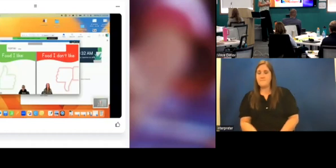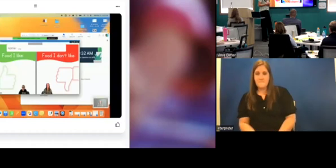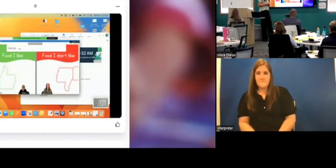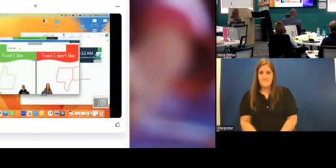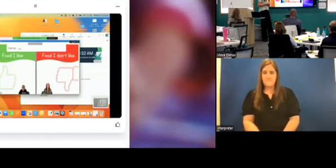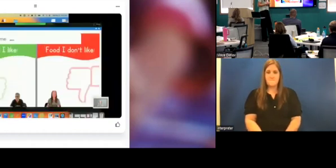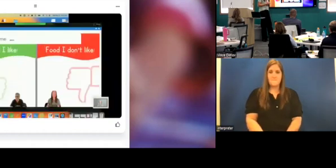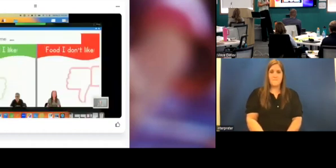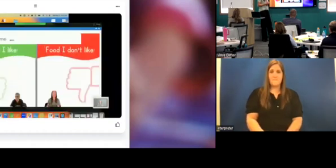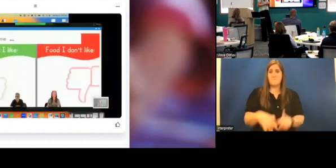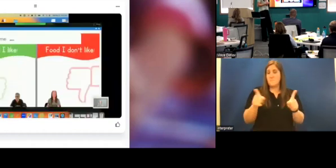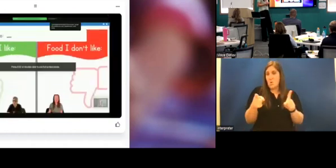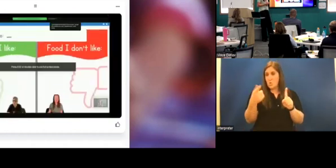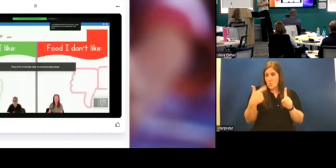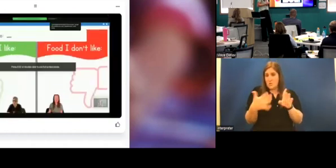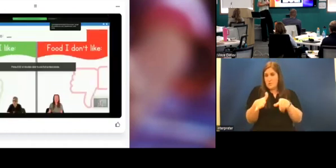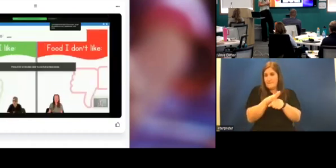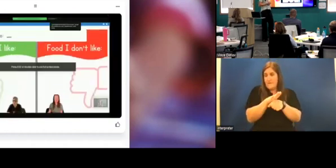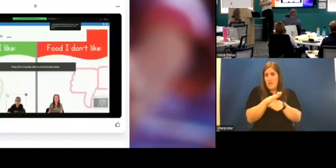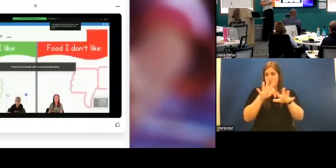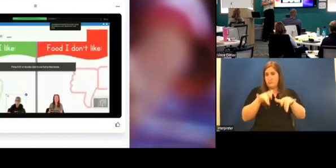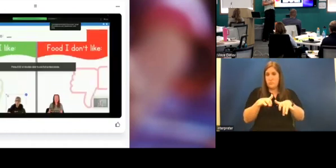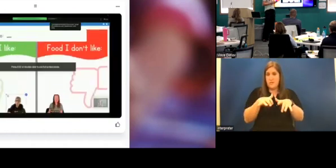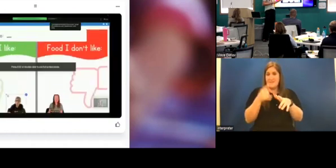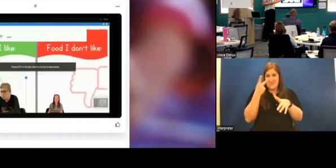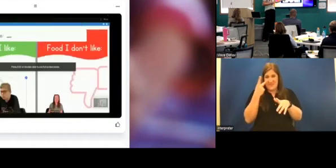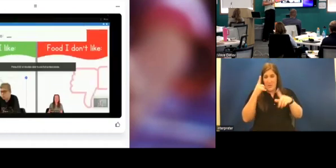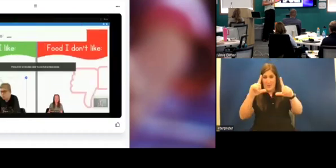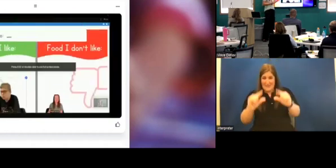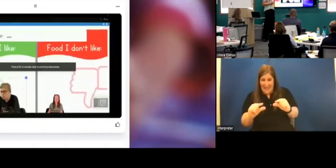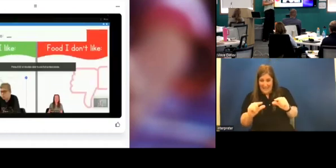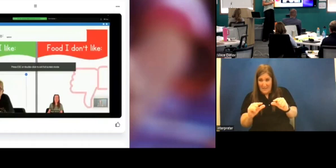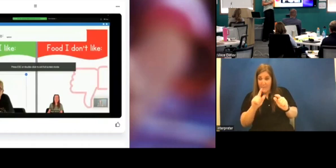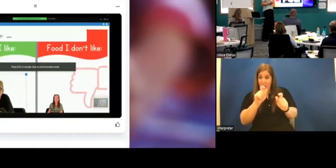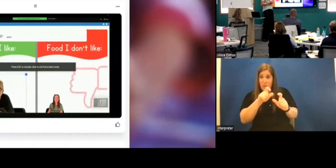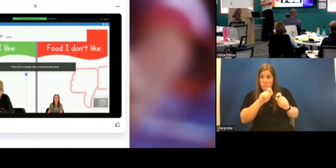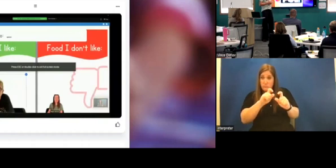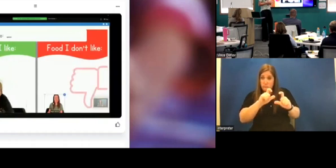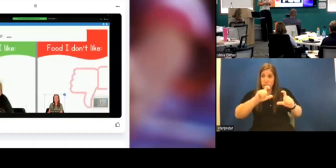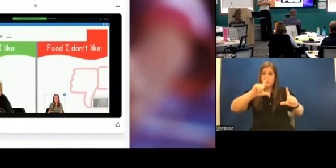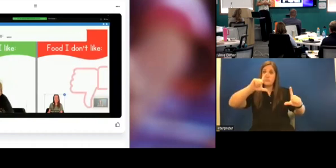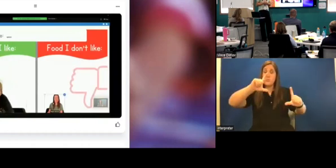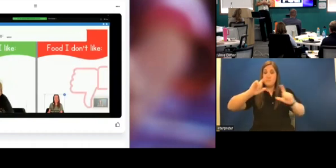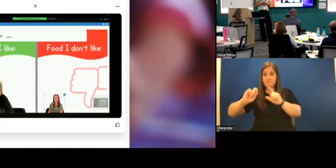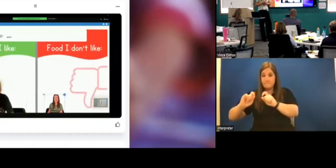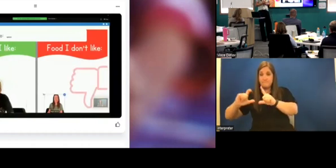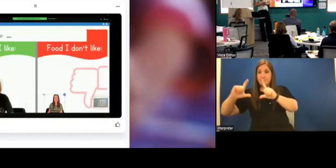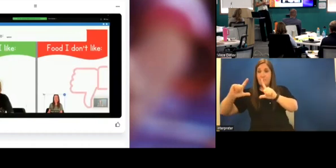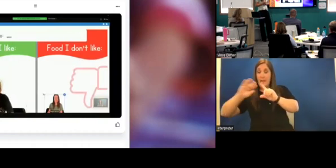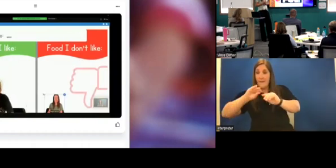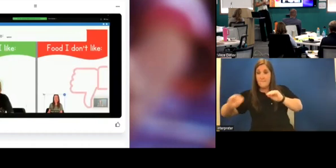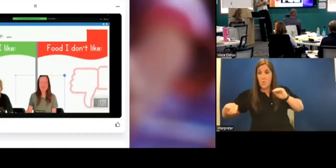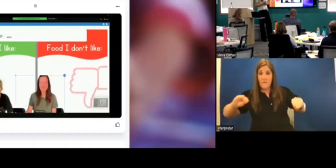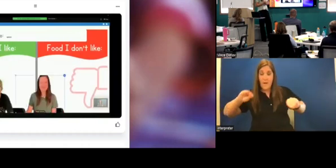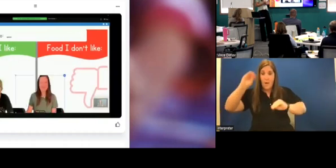fill your area. And then we're tiny, but I could just take the boxes and bring them bigger and move them to wherever I want to be on the